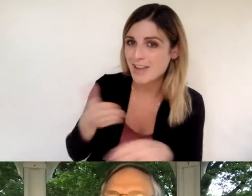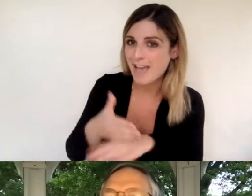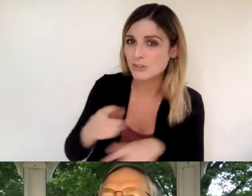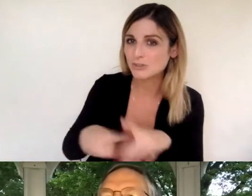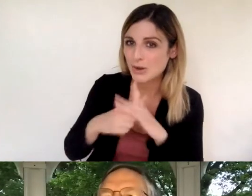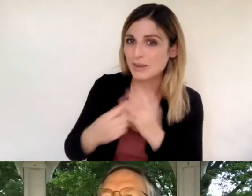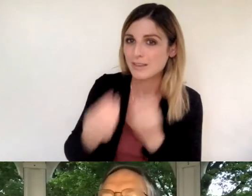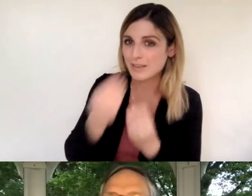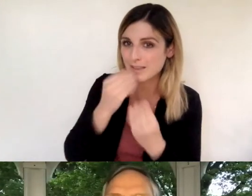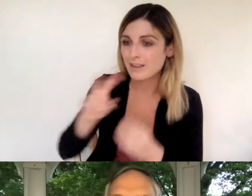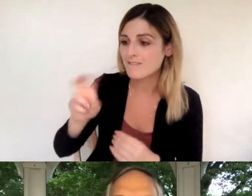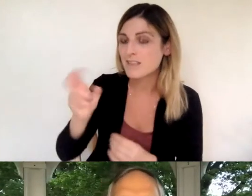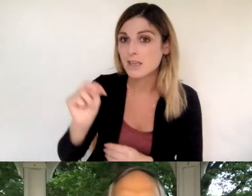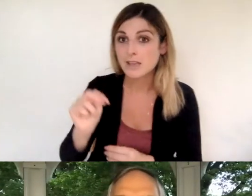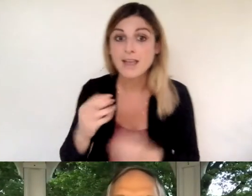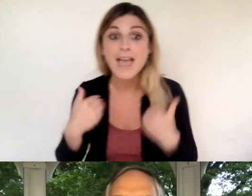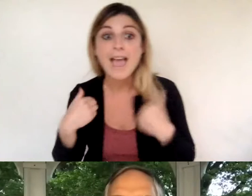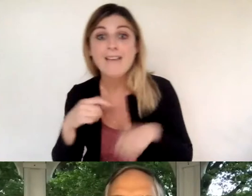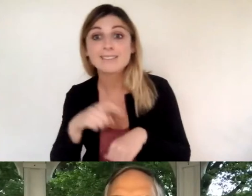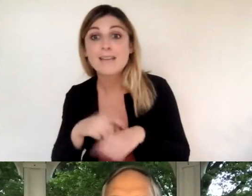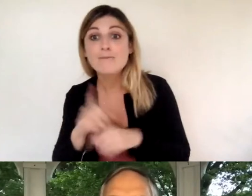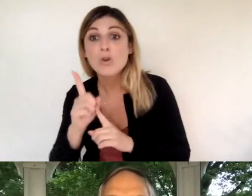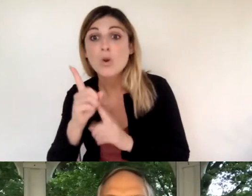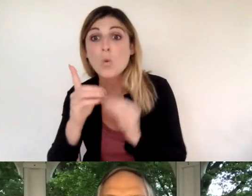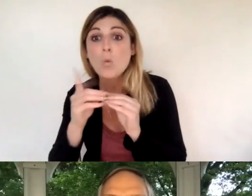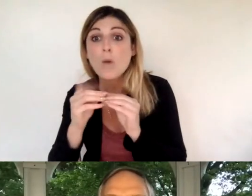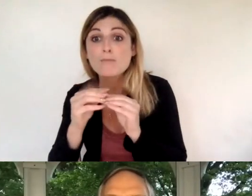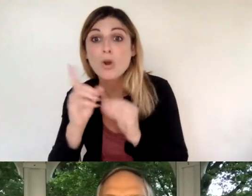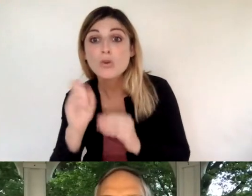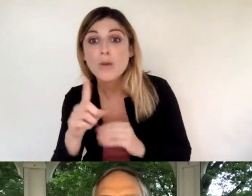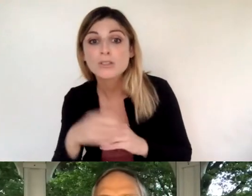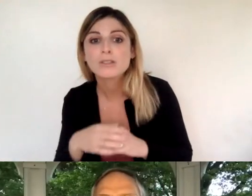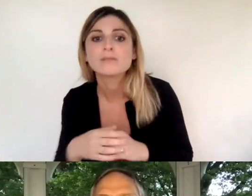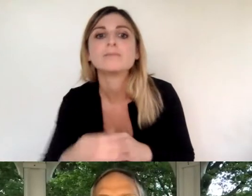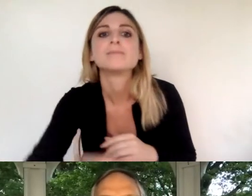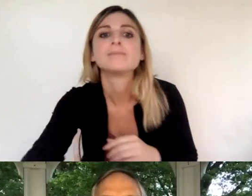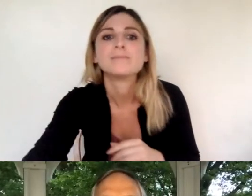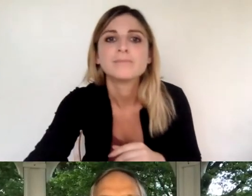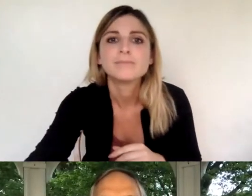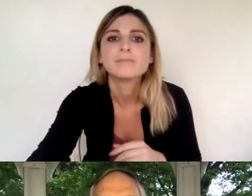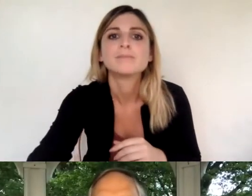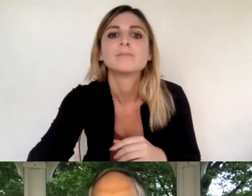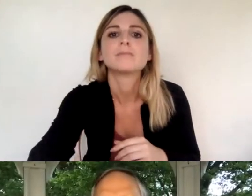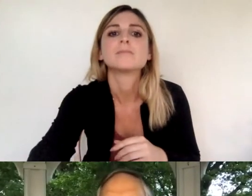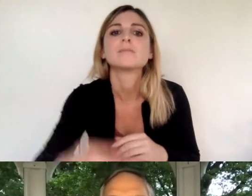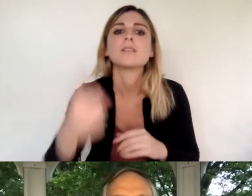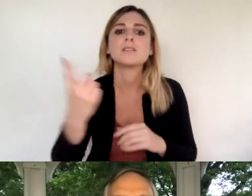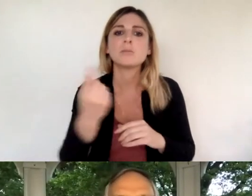So we have time for one more question. How about, is bone strength equivalent to bone density in your